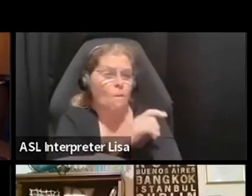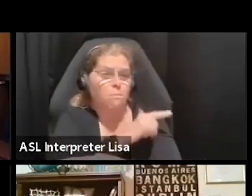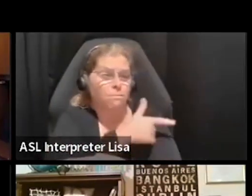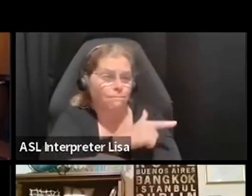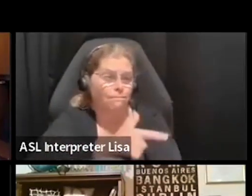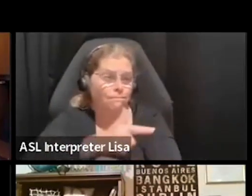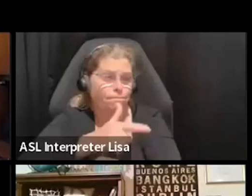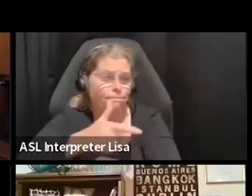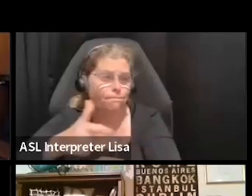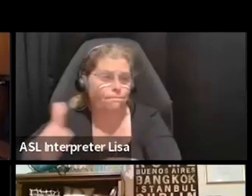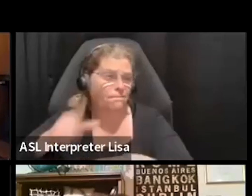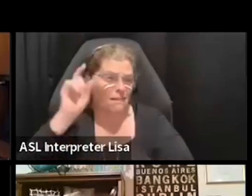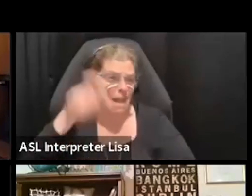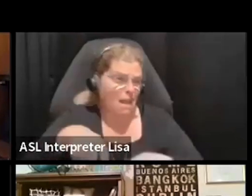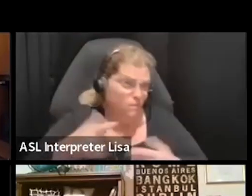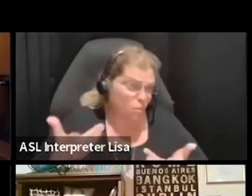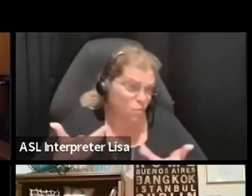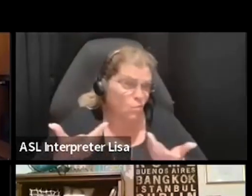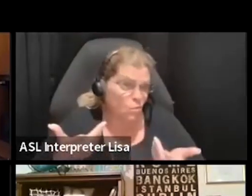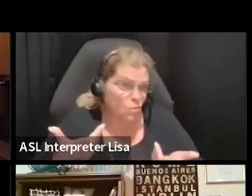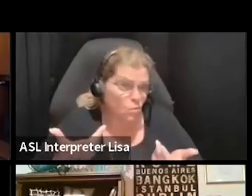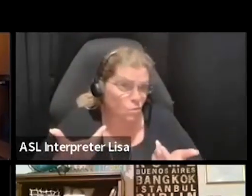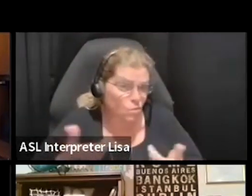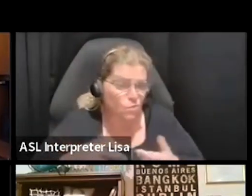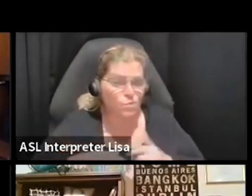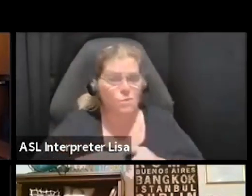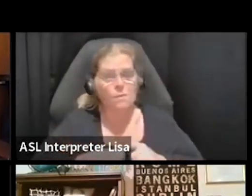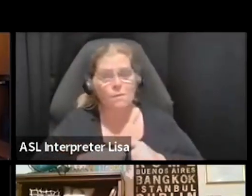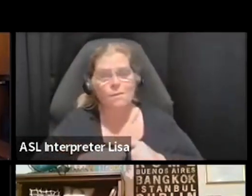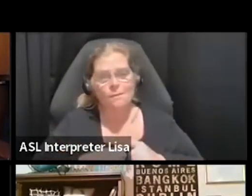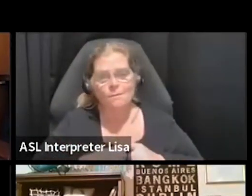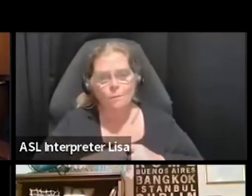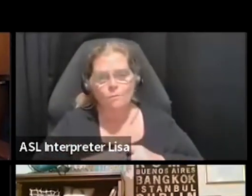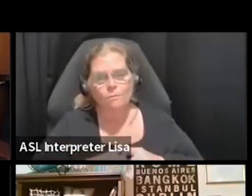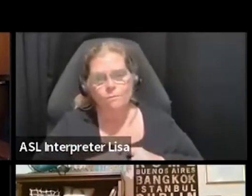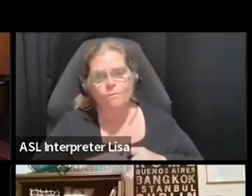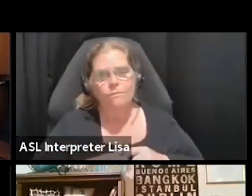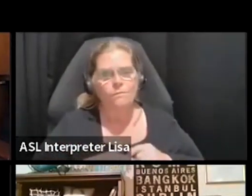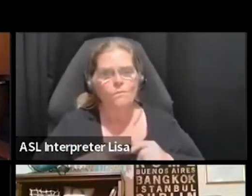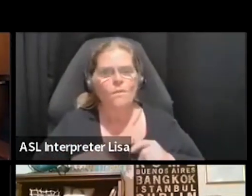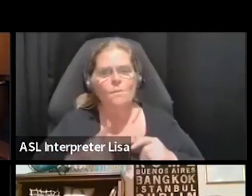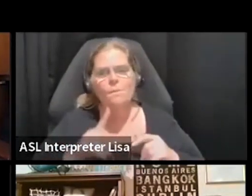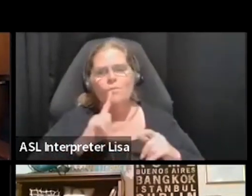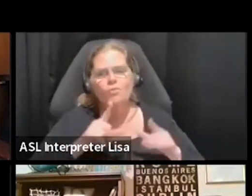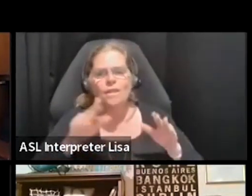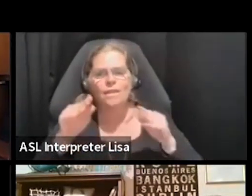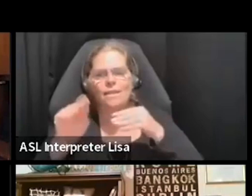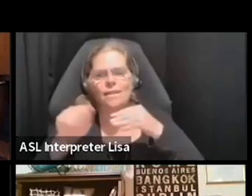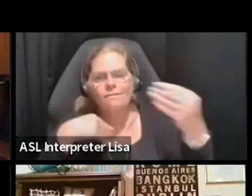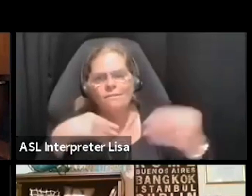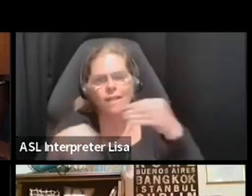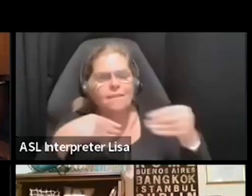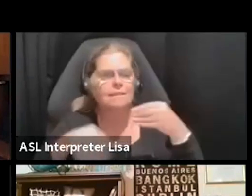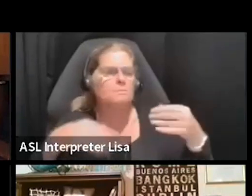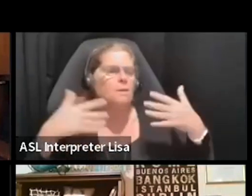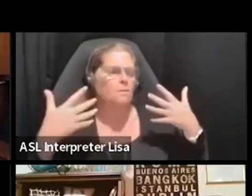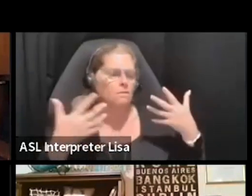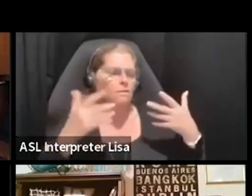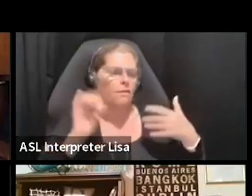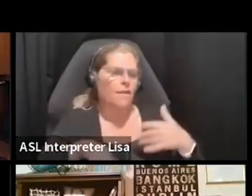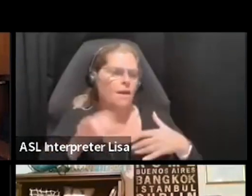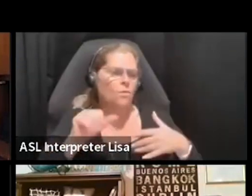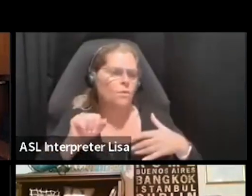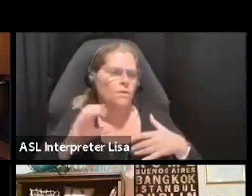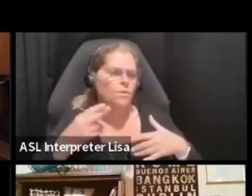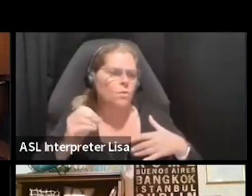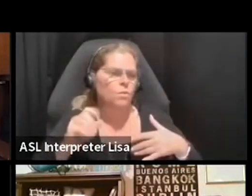they can start foundationally and build from there. But it's so flexible. And we started with special